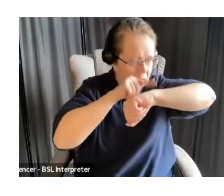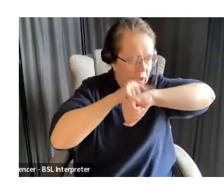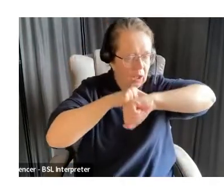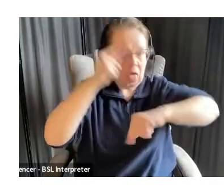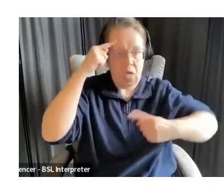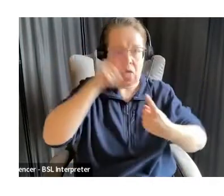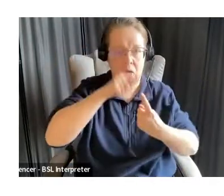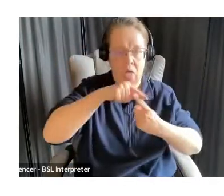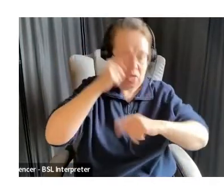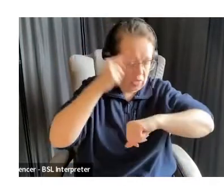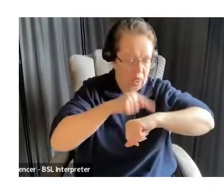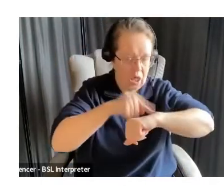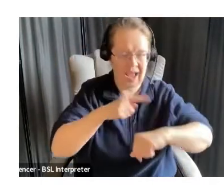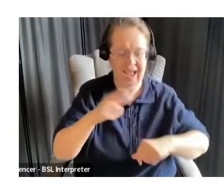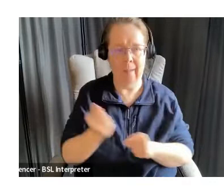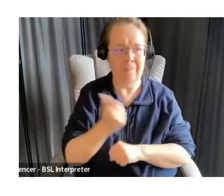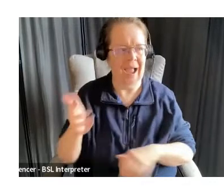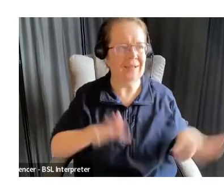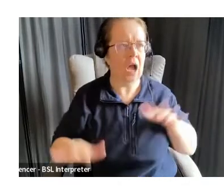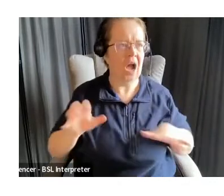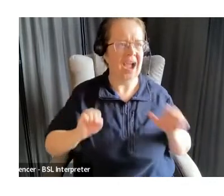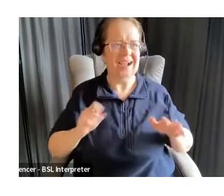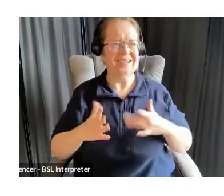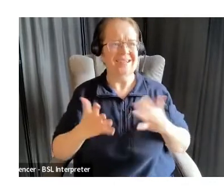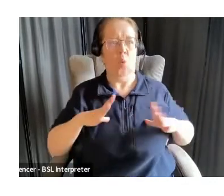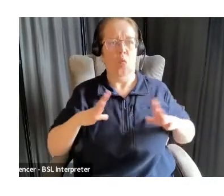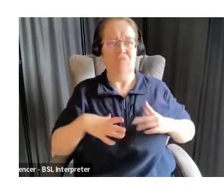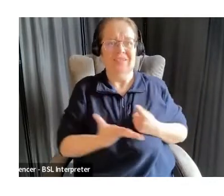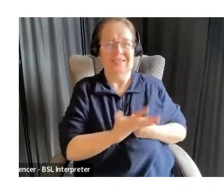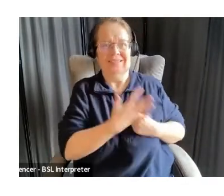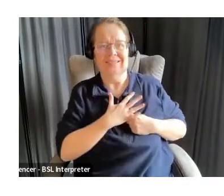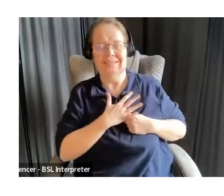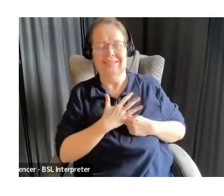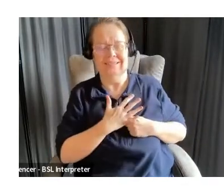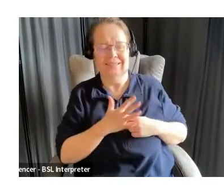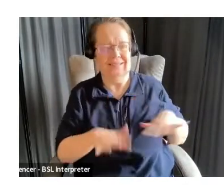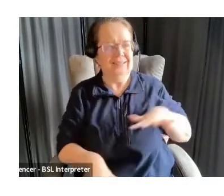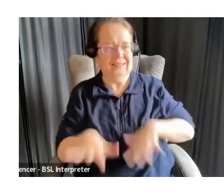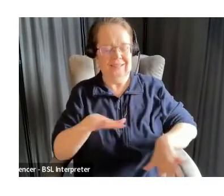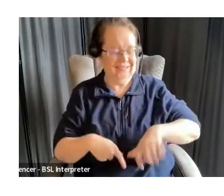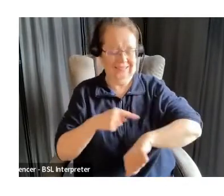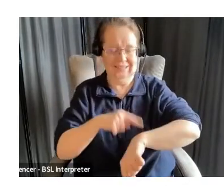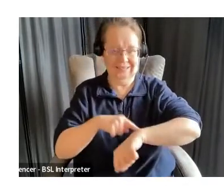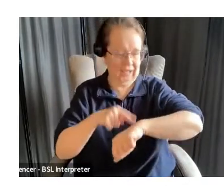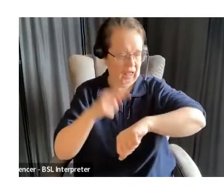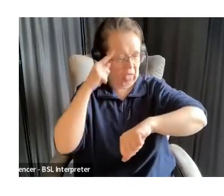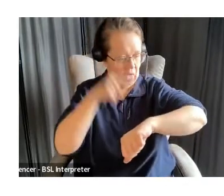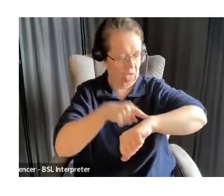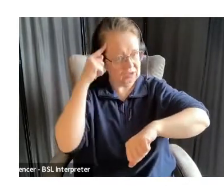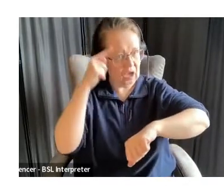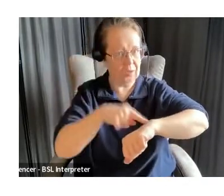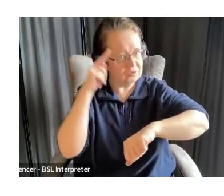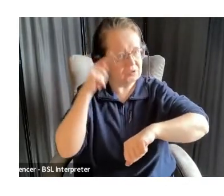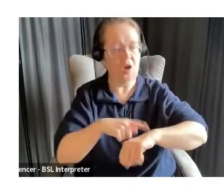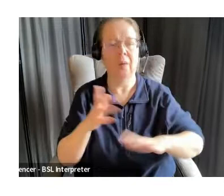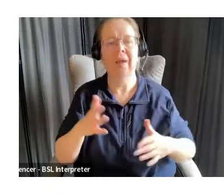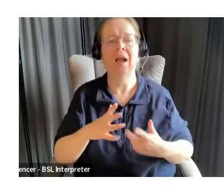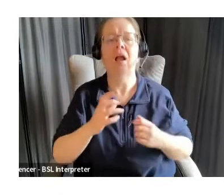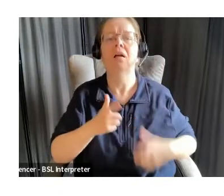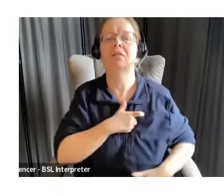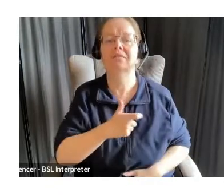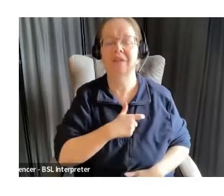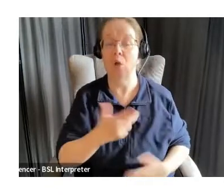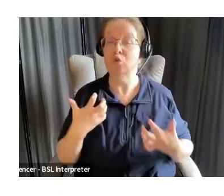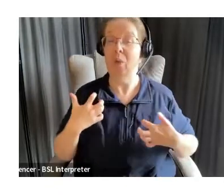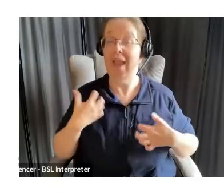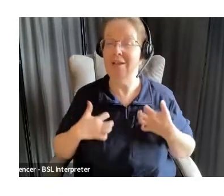was immediately putting him under a tremendous sense of pressure and anxiety. So it's really interesting,